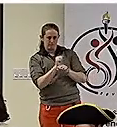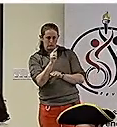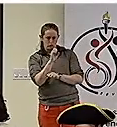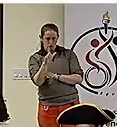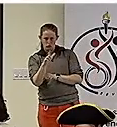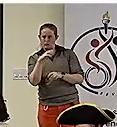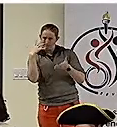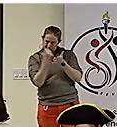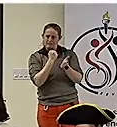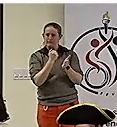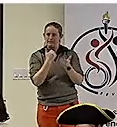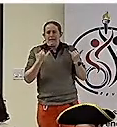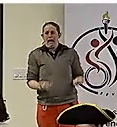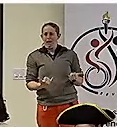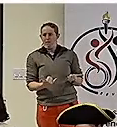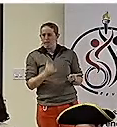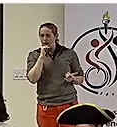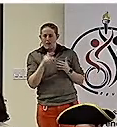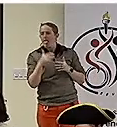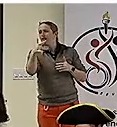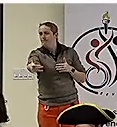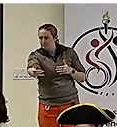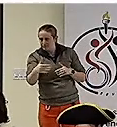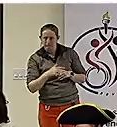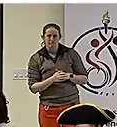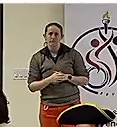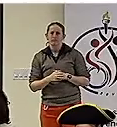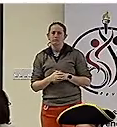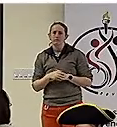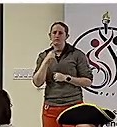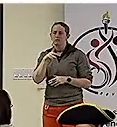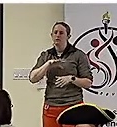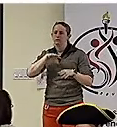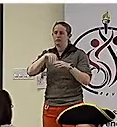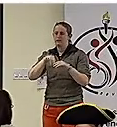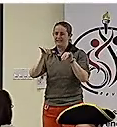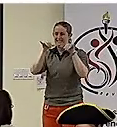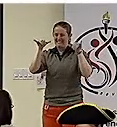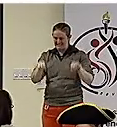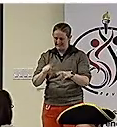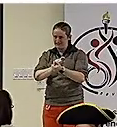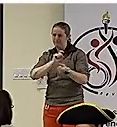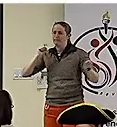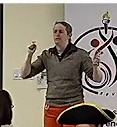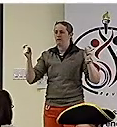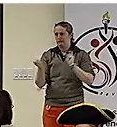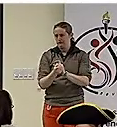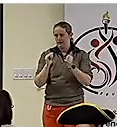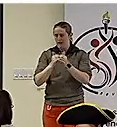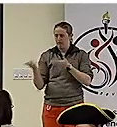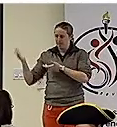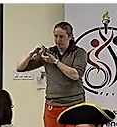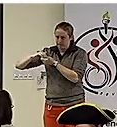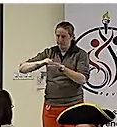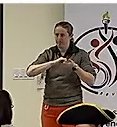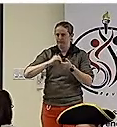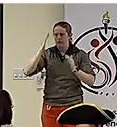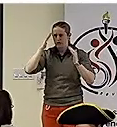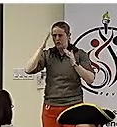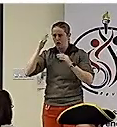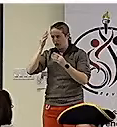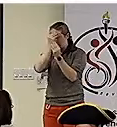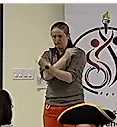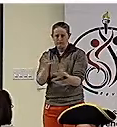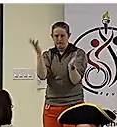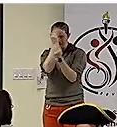is contributing to broader systems change by building partnerships, sharing knowledge, and amplifying